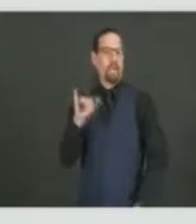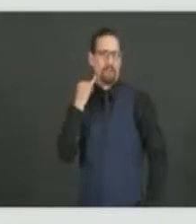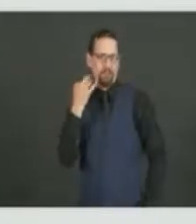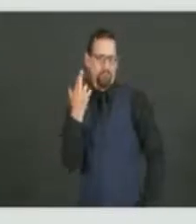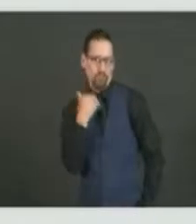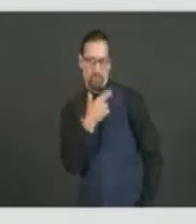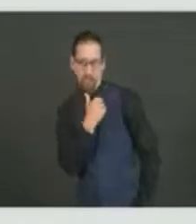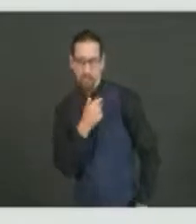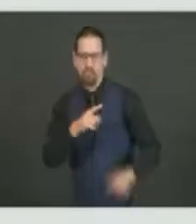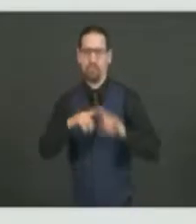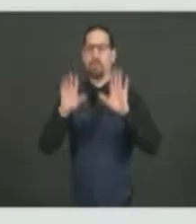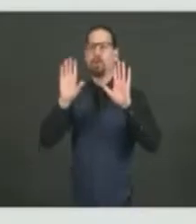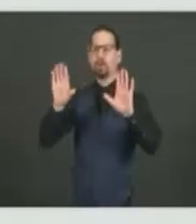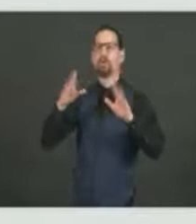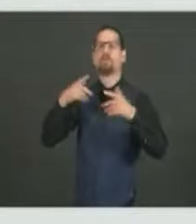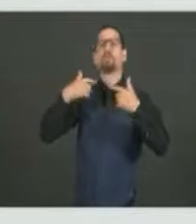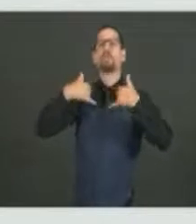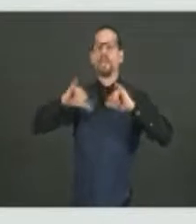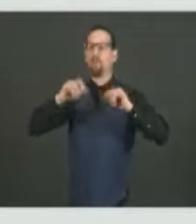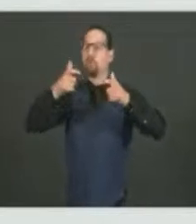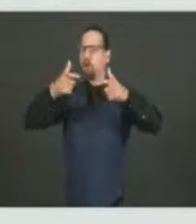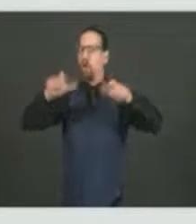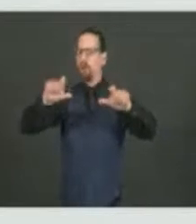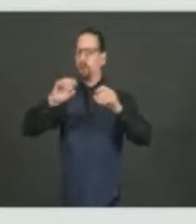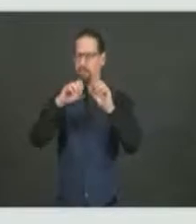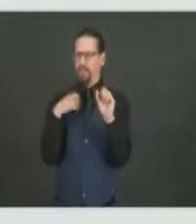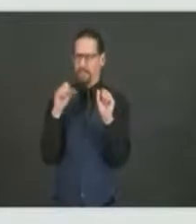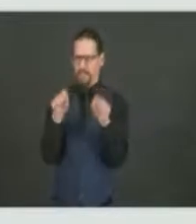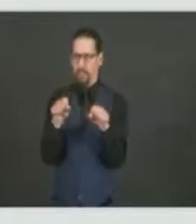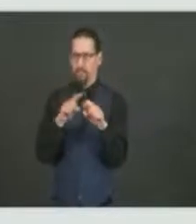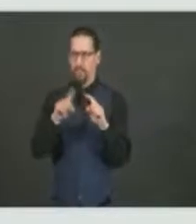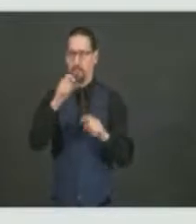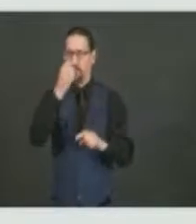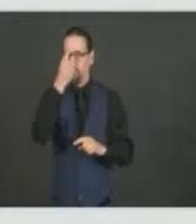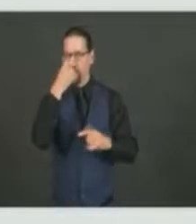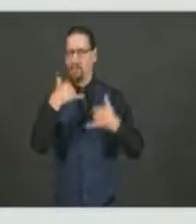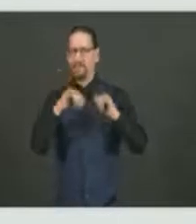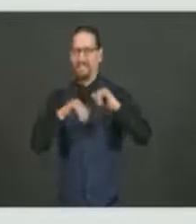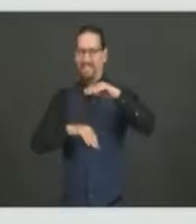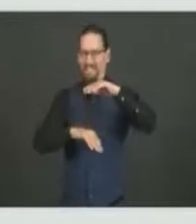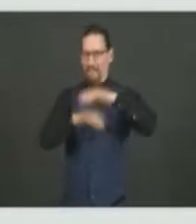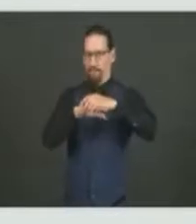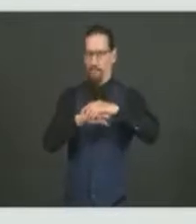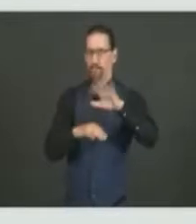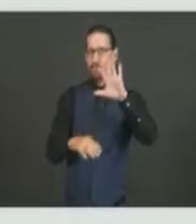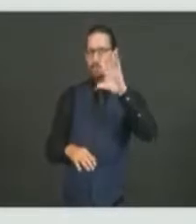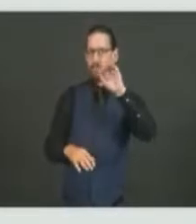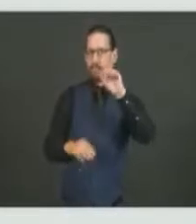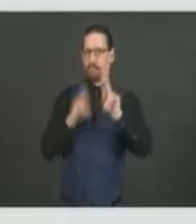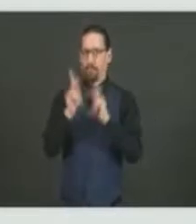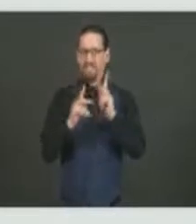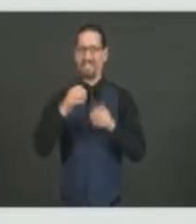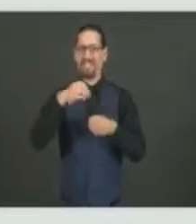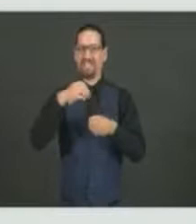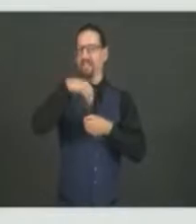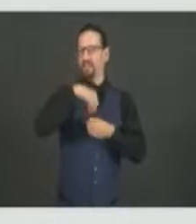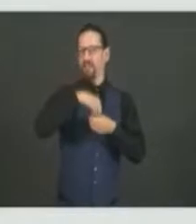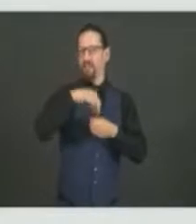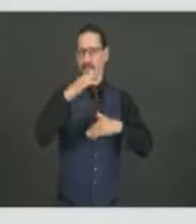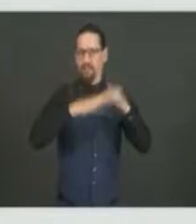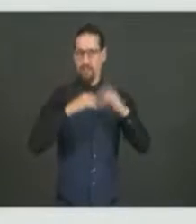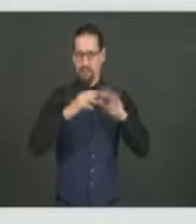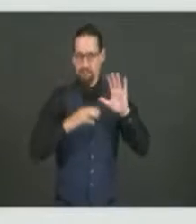larger. In these cases, you can have up to 50 people indoors and 100 people